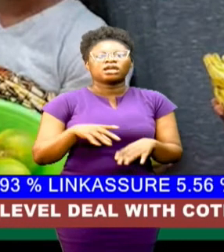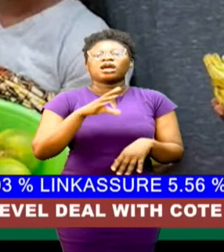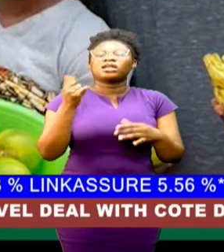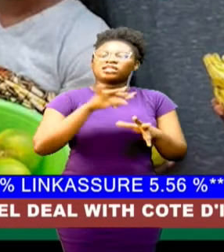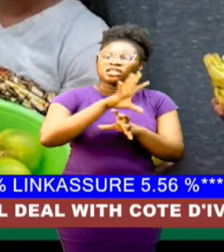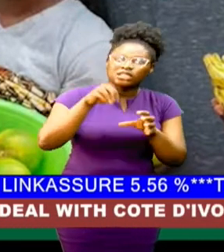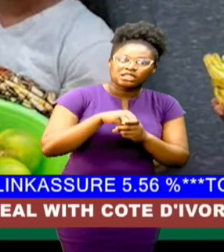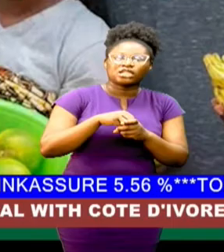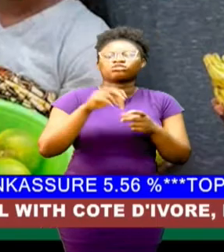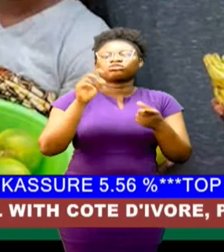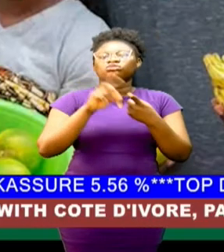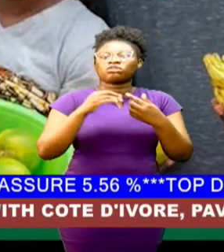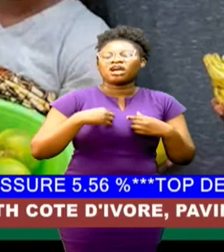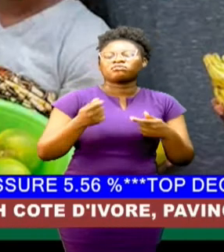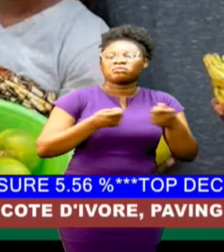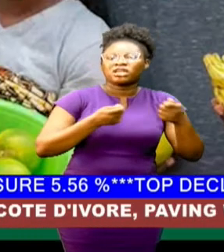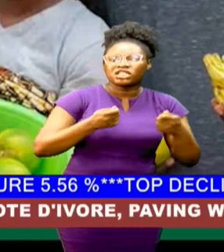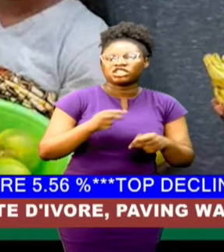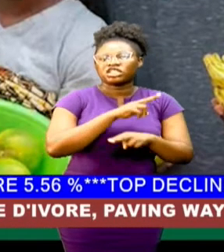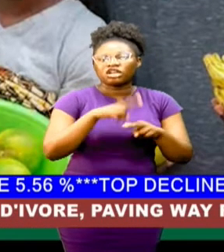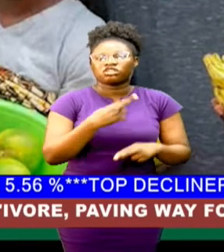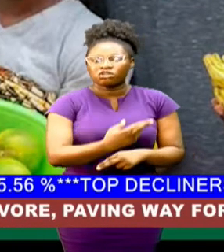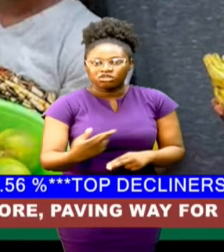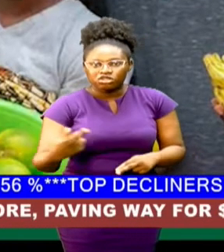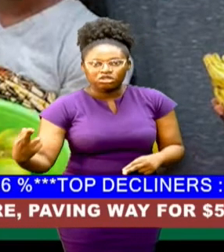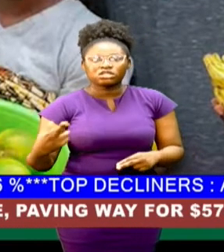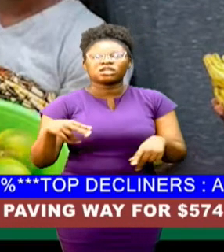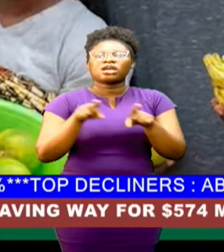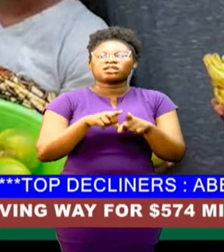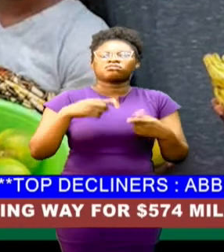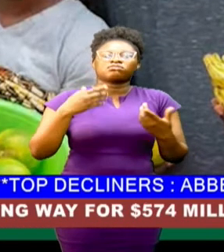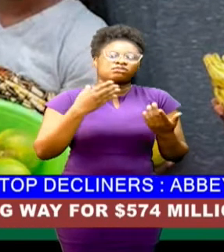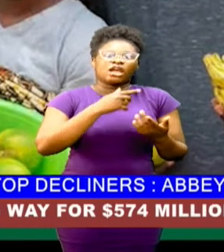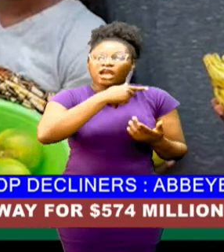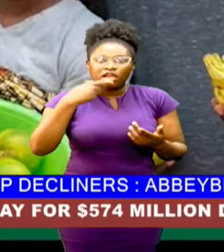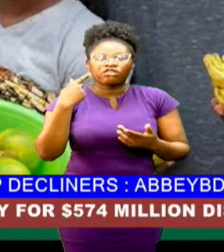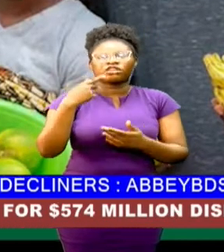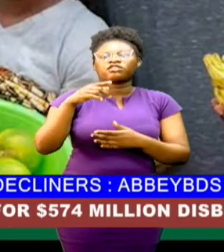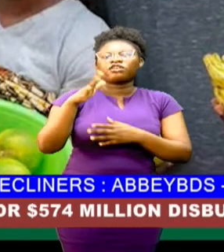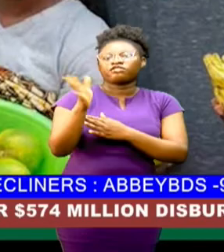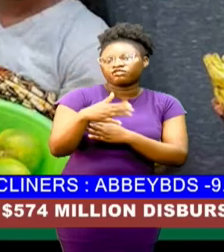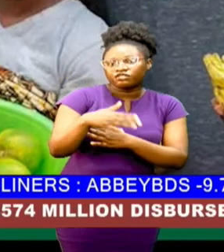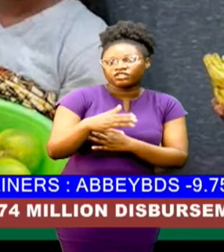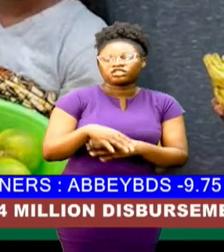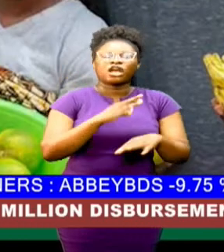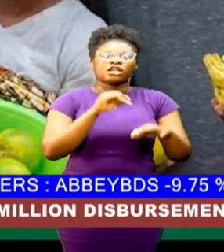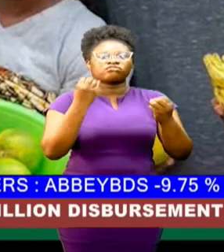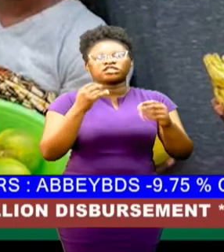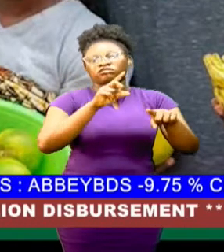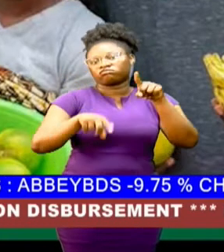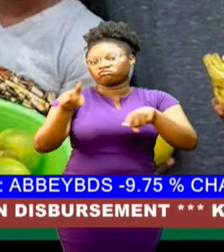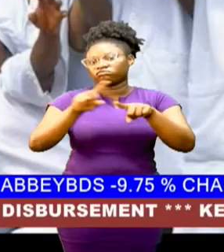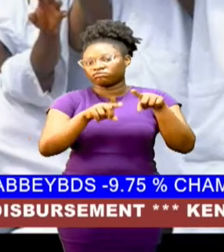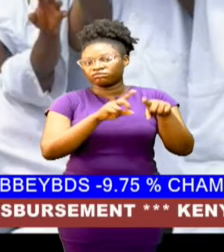in managing natural resources sectors such as agroforestry, fisheries, and biodiversity.